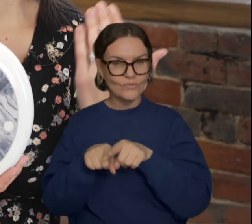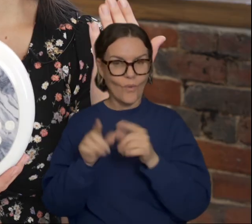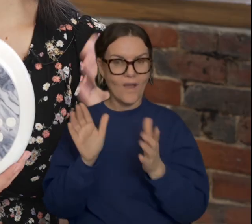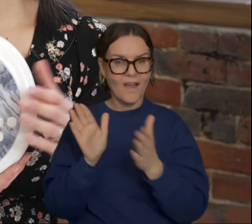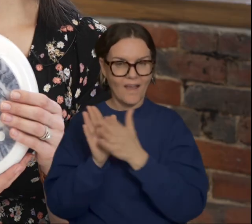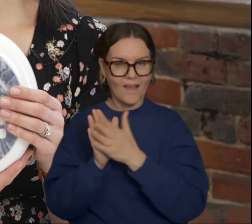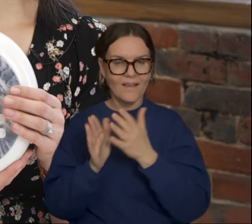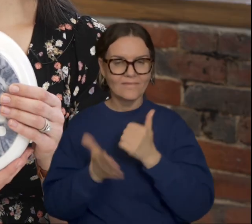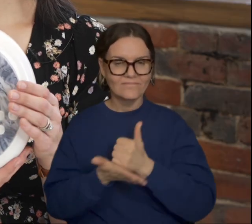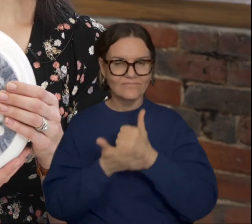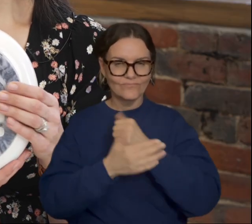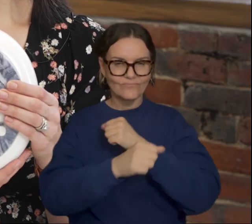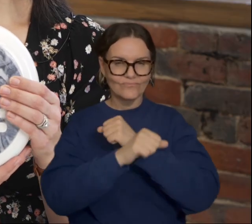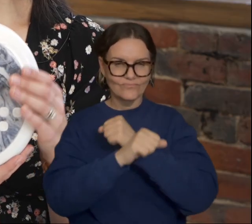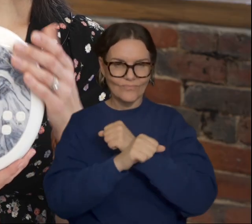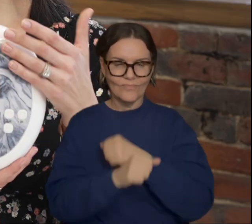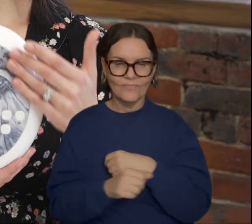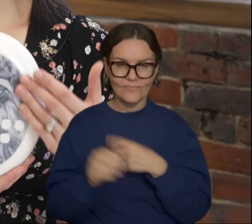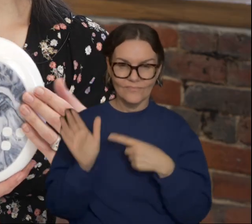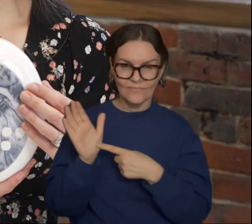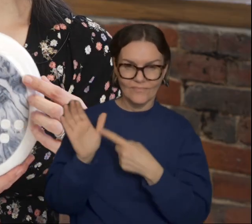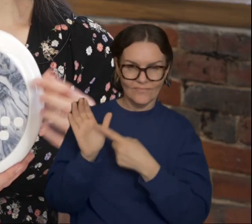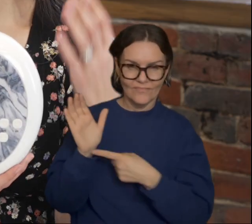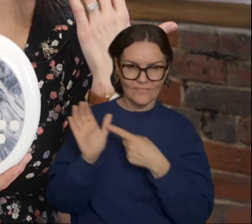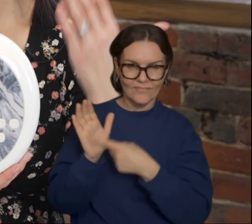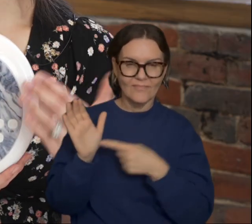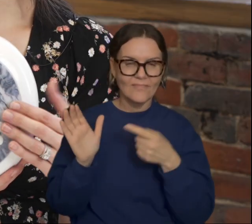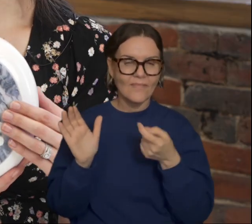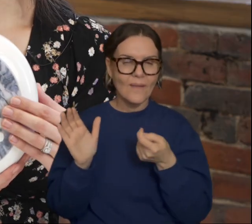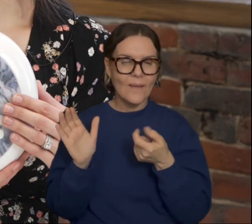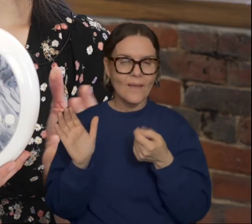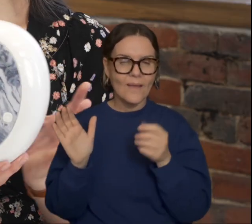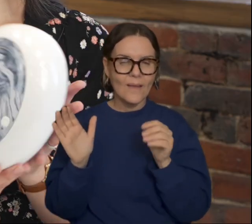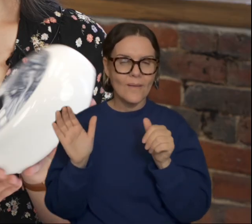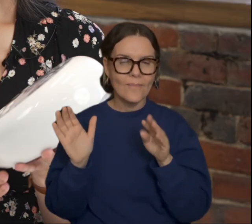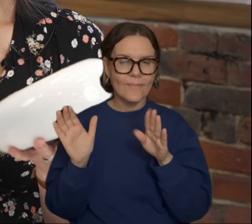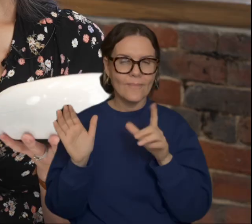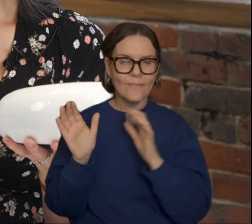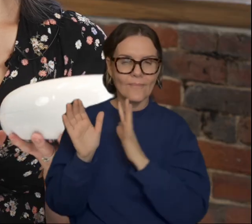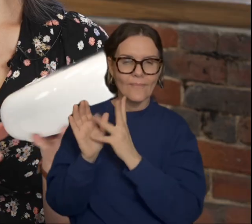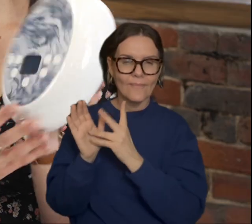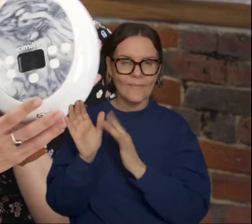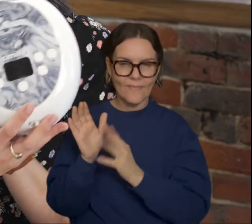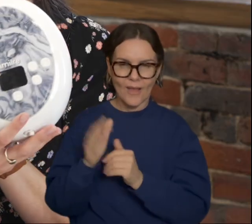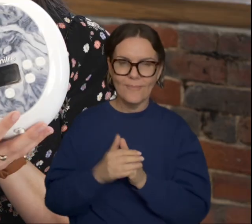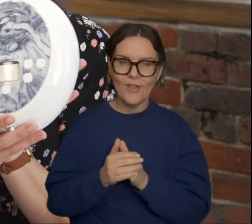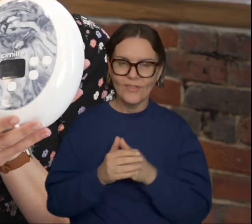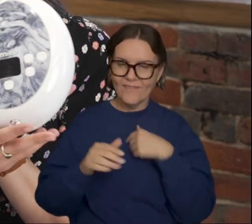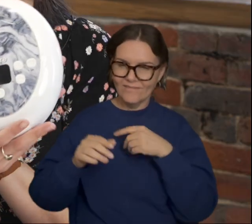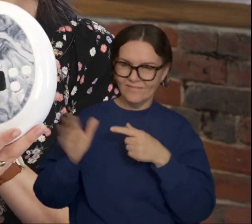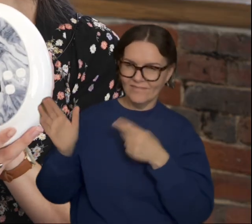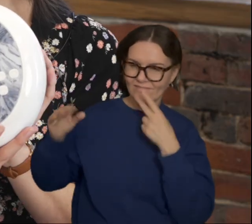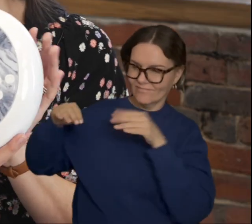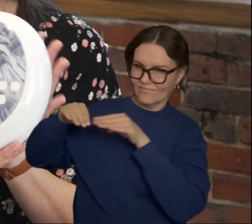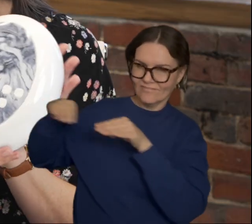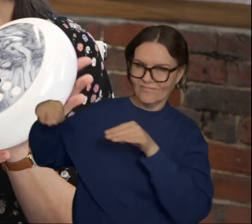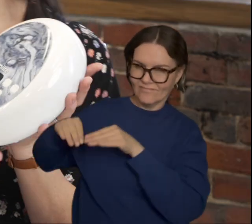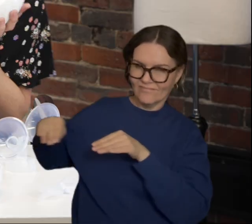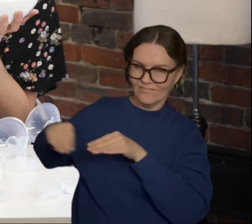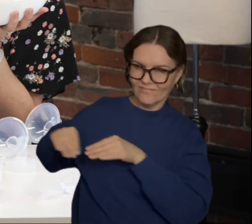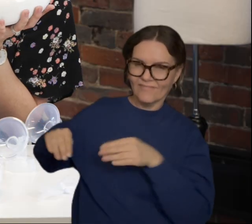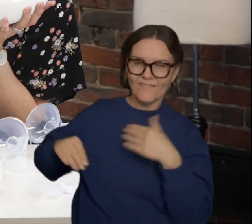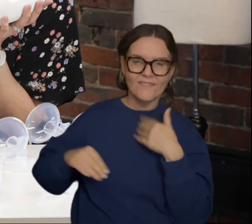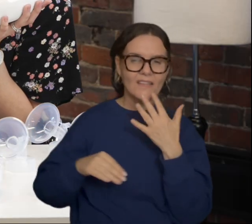pump. It doesn't provide a protective barrier, it is just the look of it. This one here is a marble, they have a pink marble, they